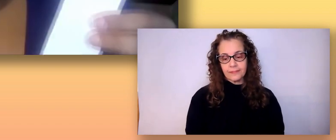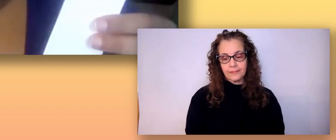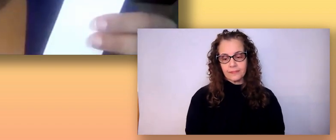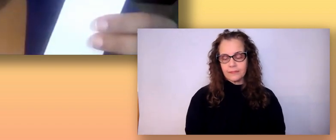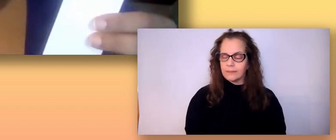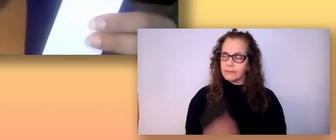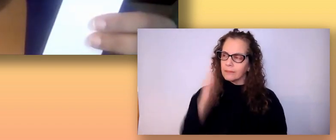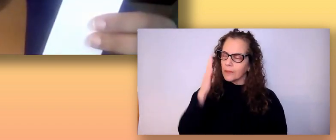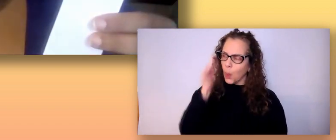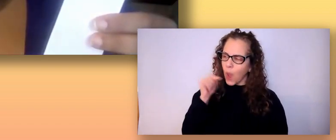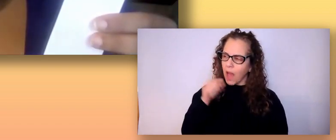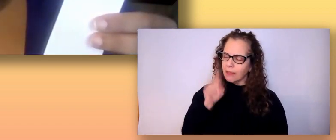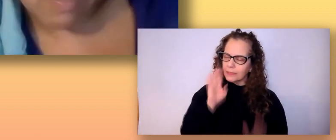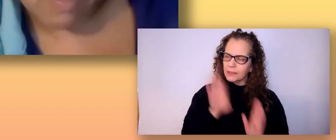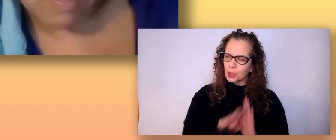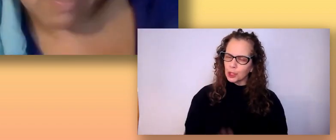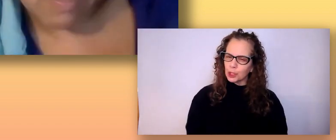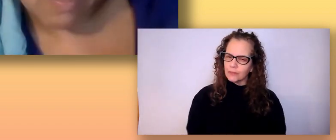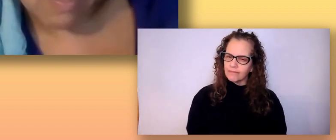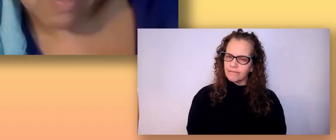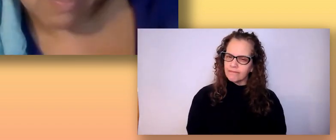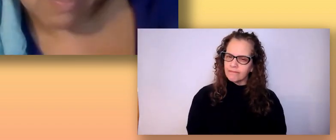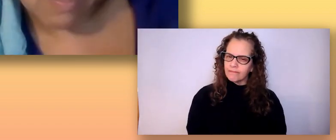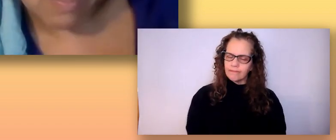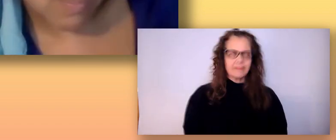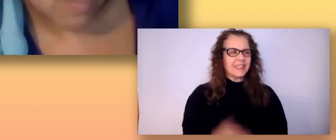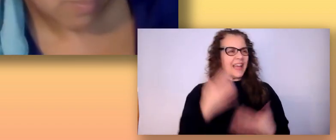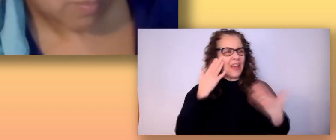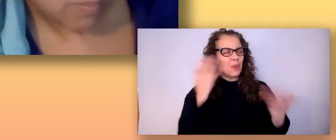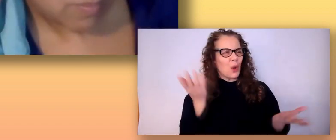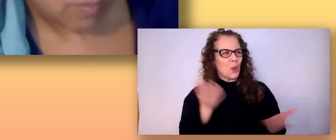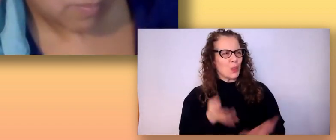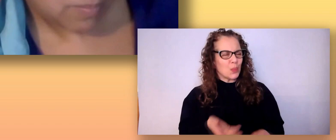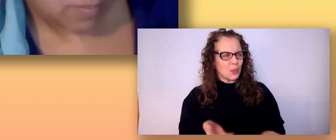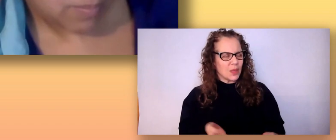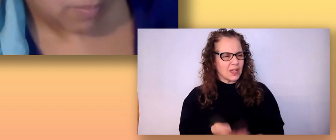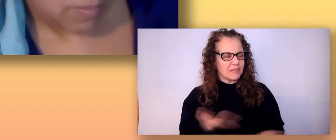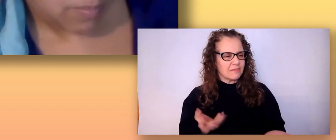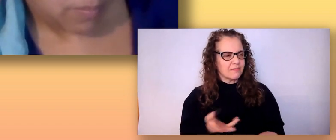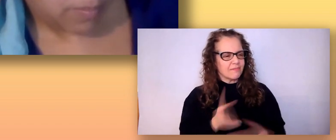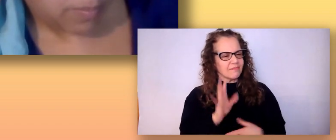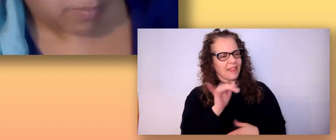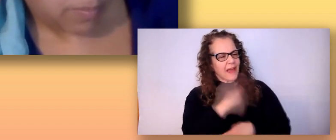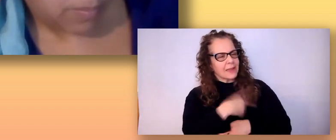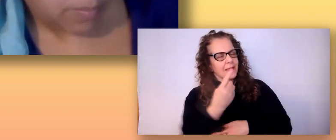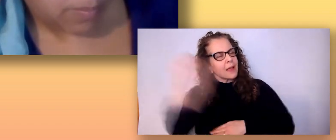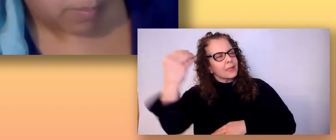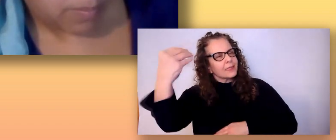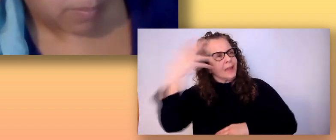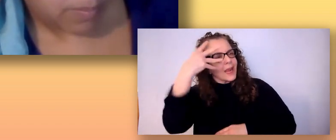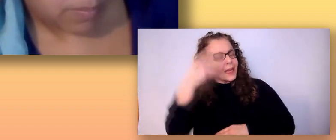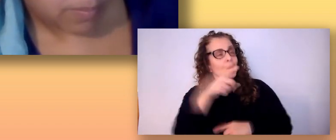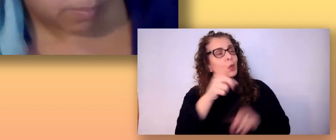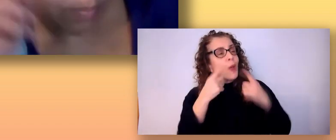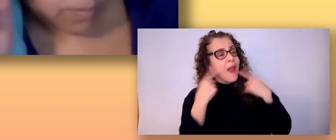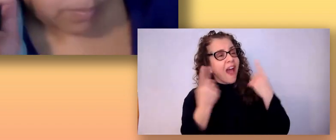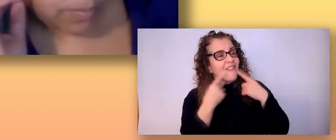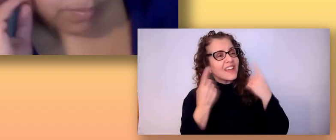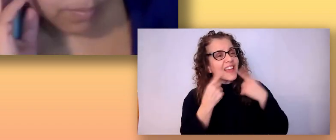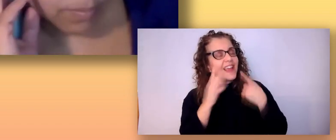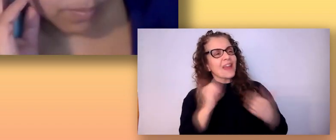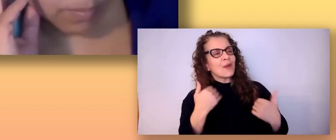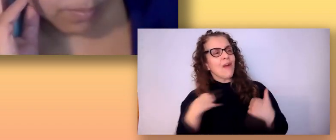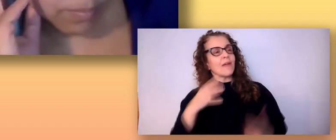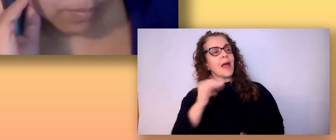Why this picture? I don't know. It's sunny. You're laughing and you're wearing that